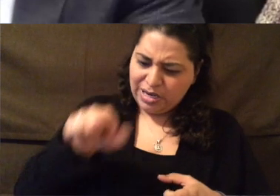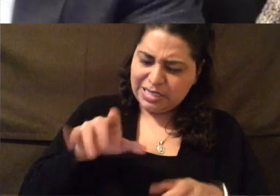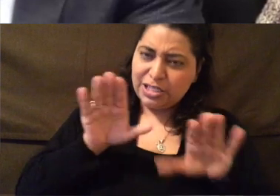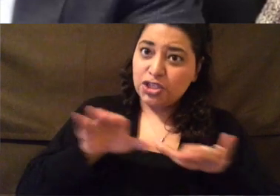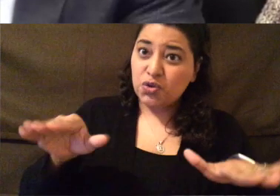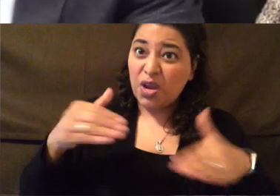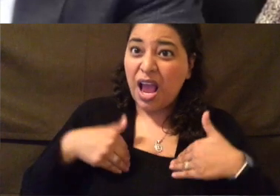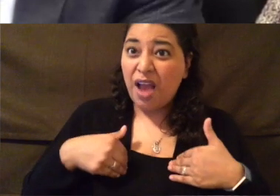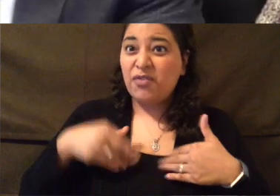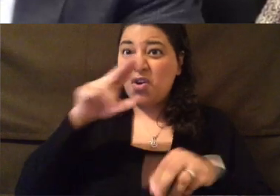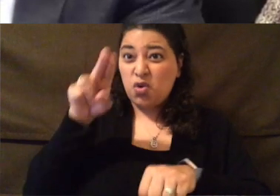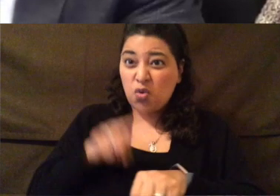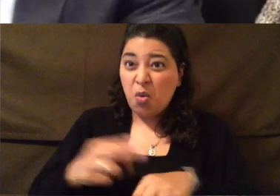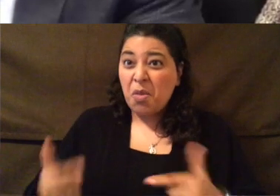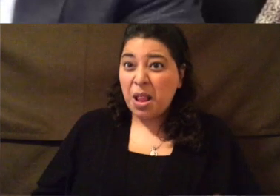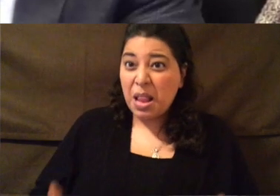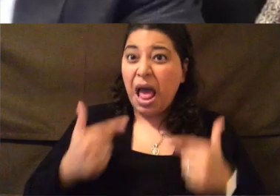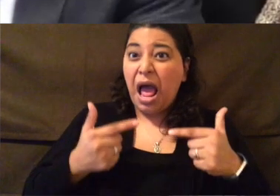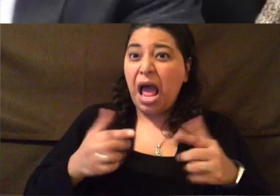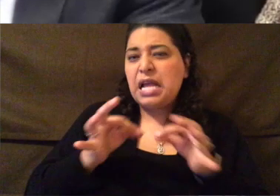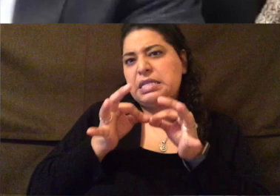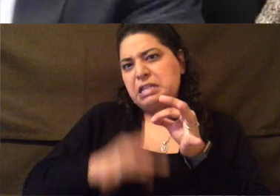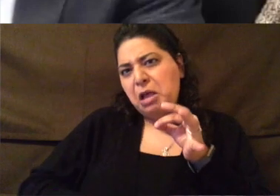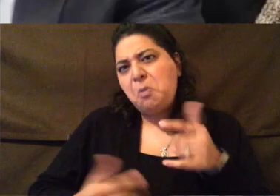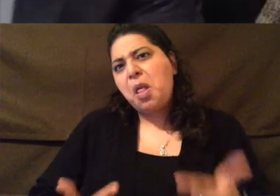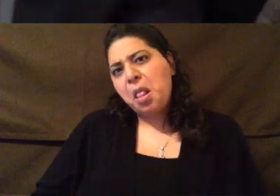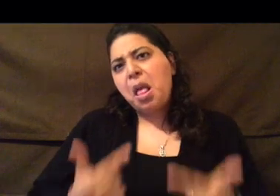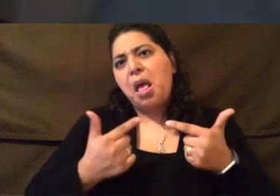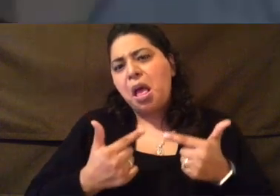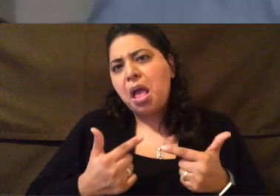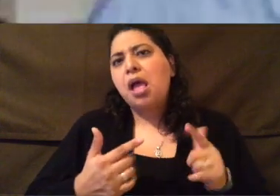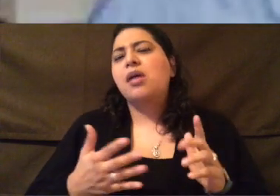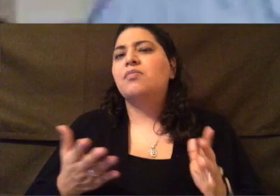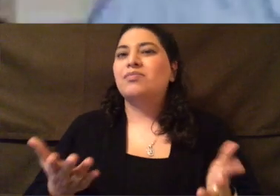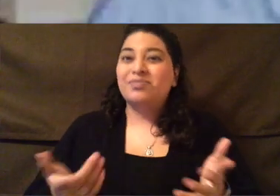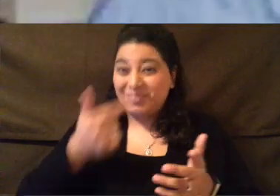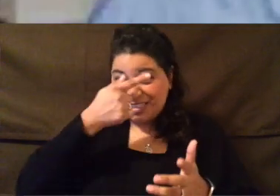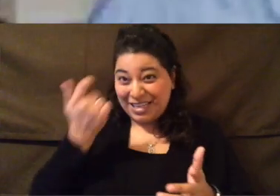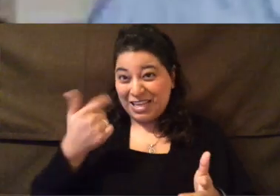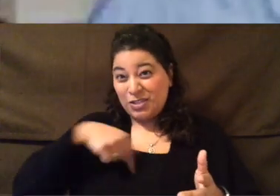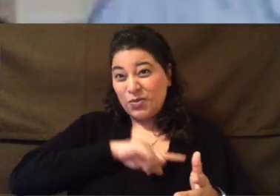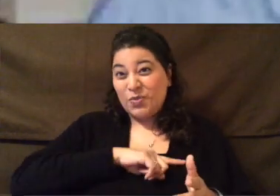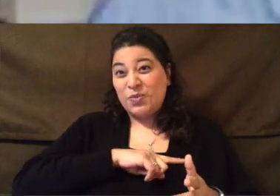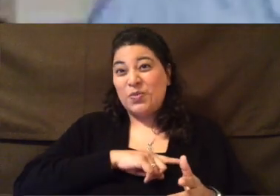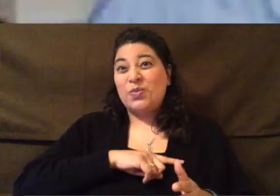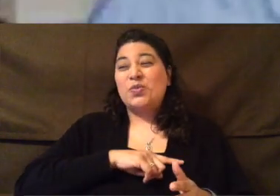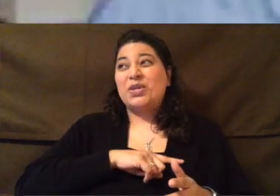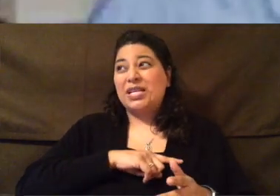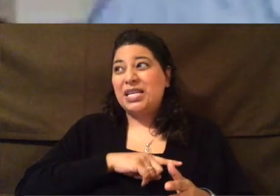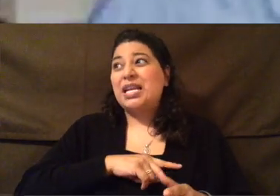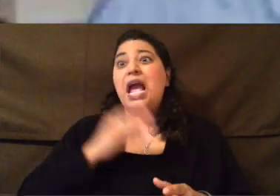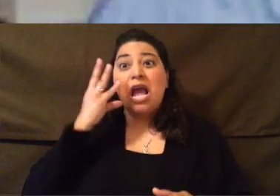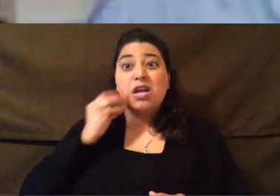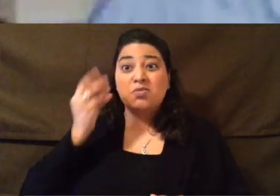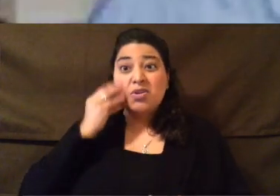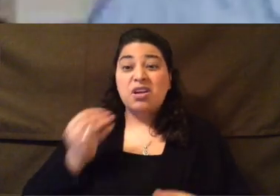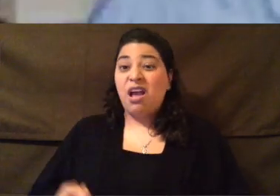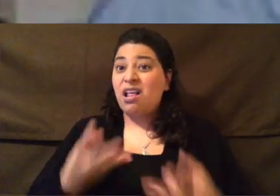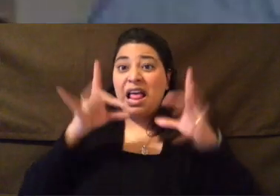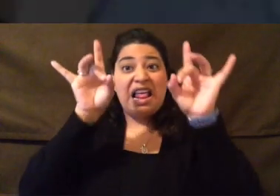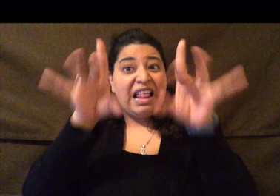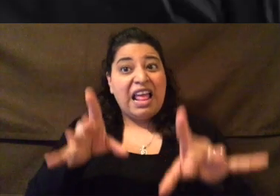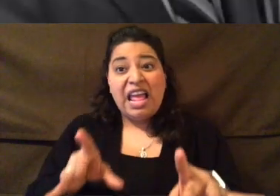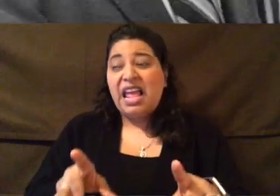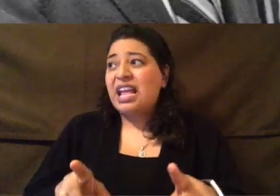he wanted his children to have as normal a life as possible and as simple as possible, because we were so subject